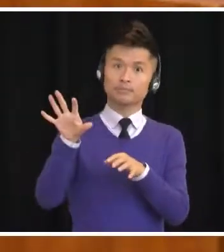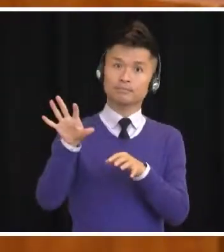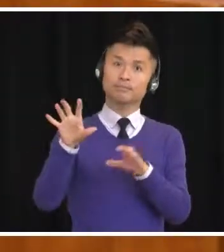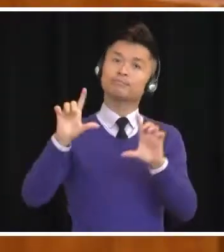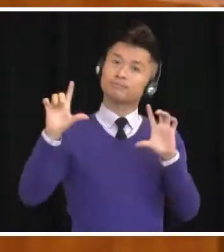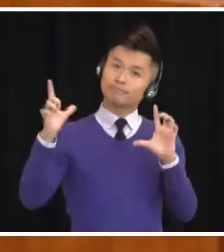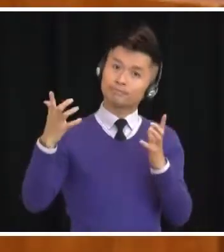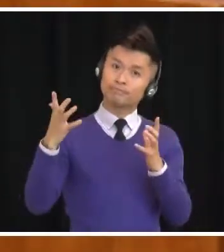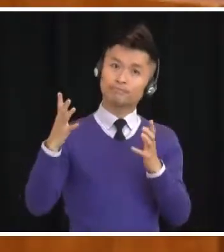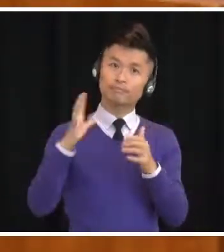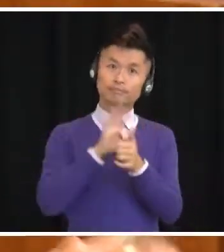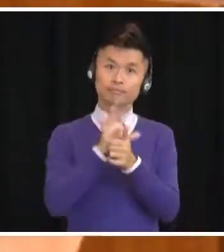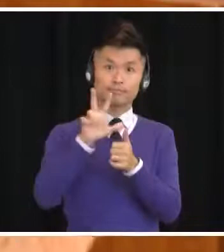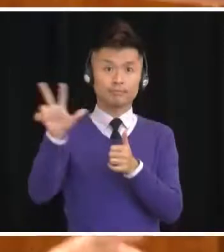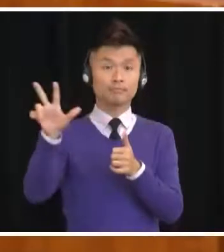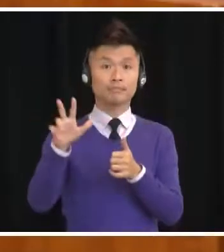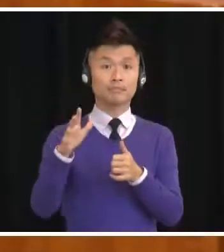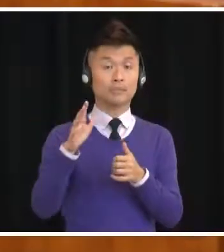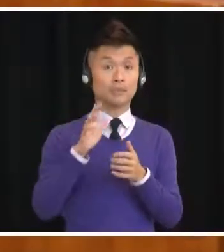Principle?